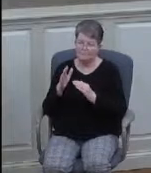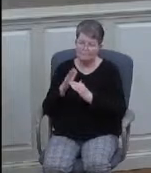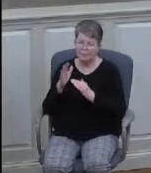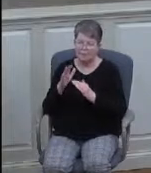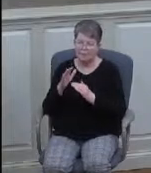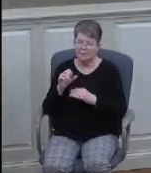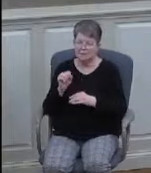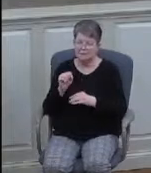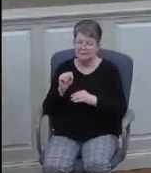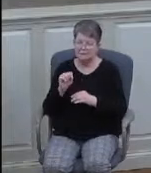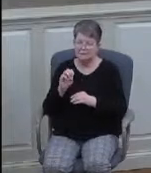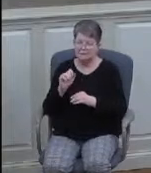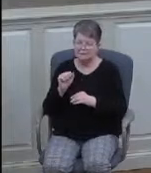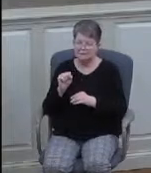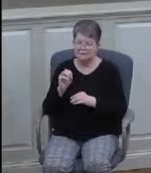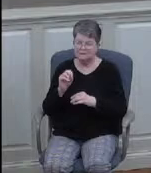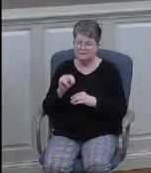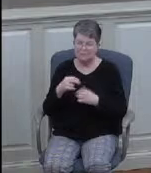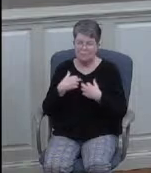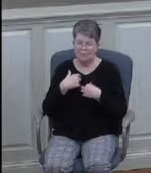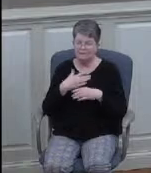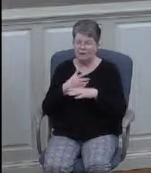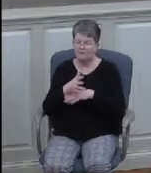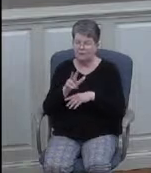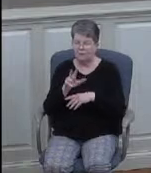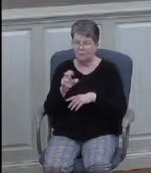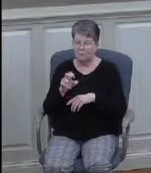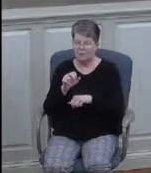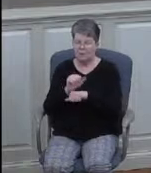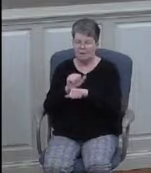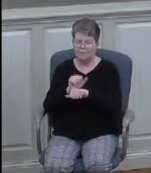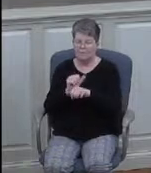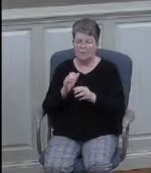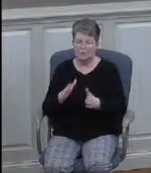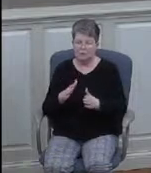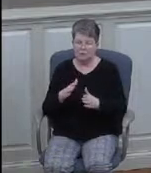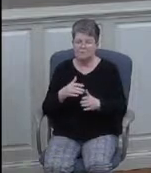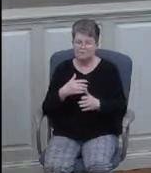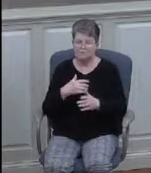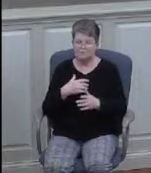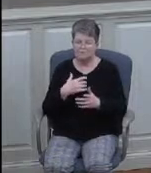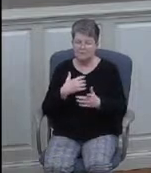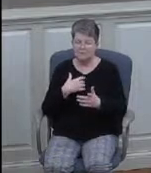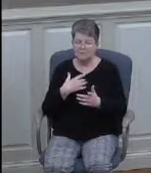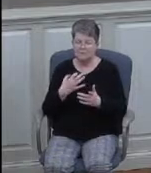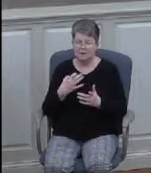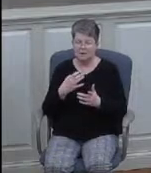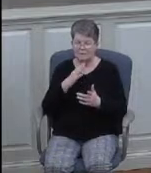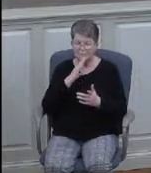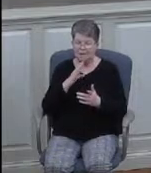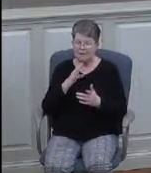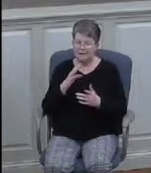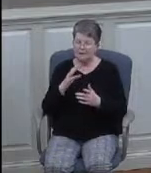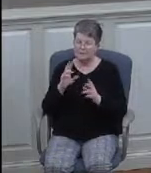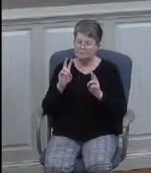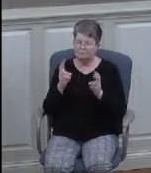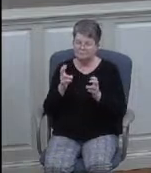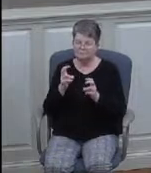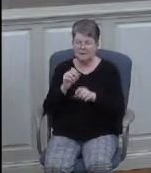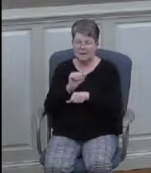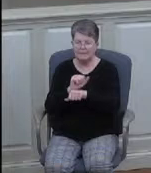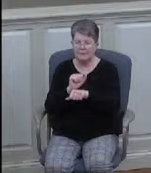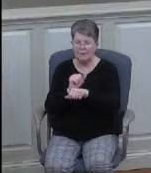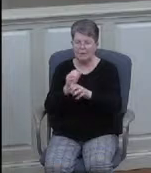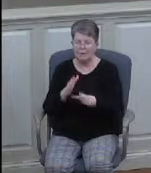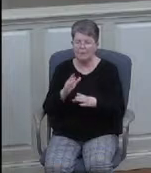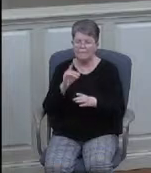large organization. And I think we want to continue to market ourselves to be the employer for people to want to come to work for, whether it's,